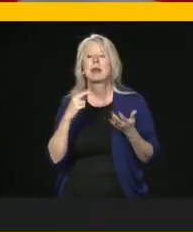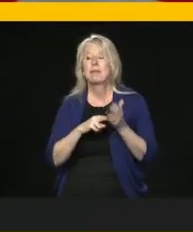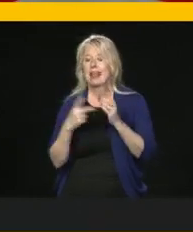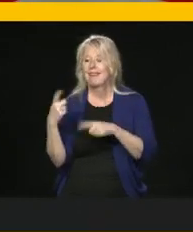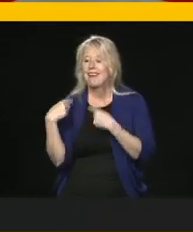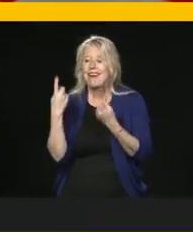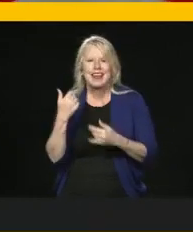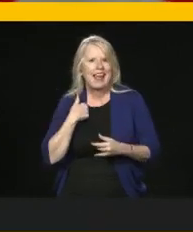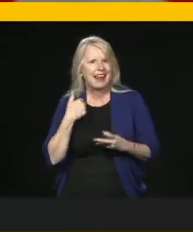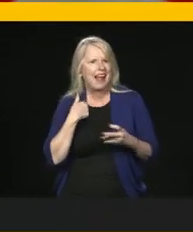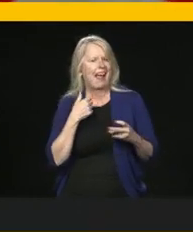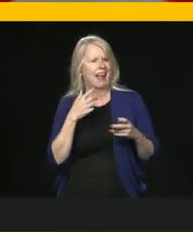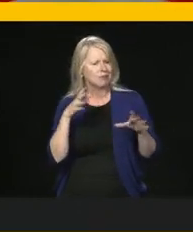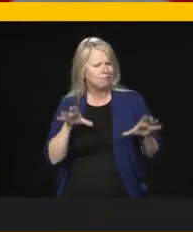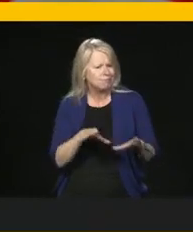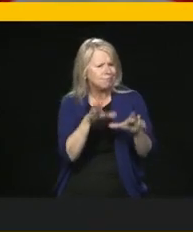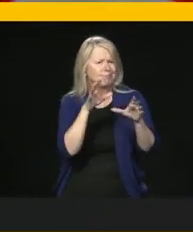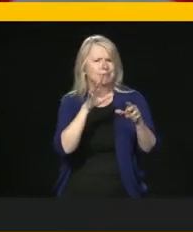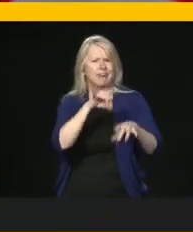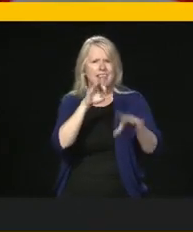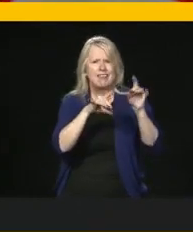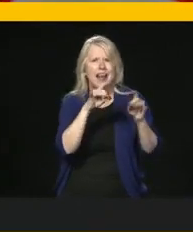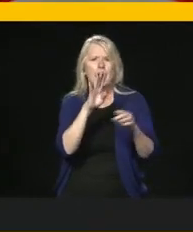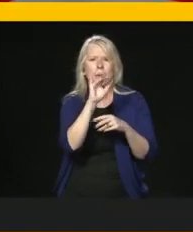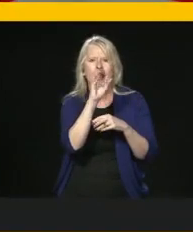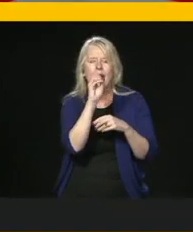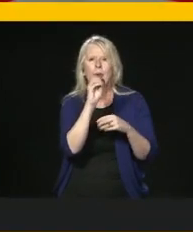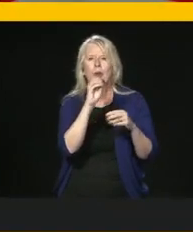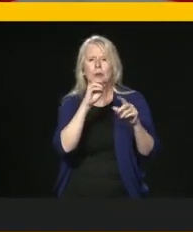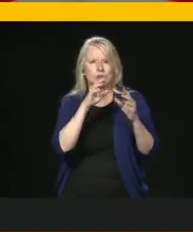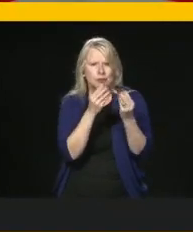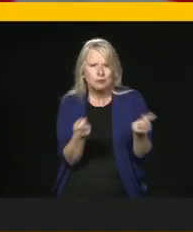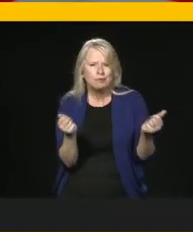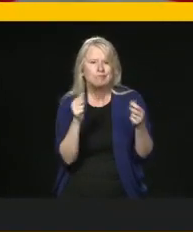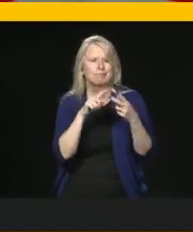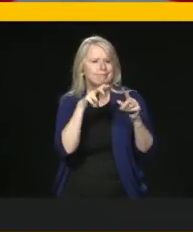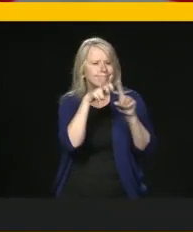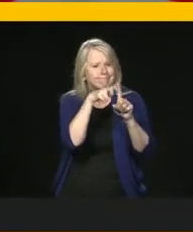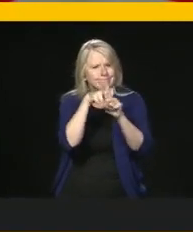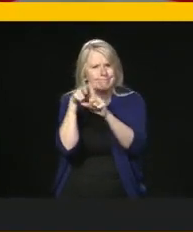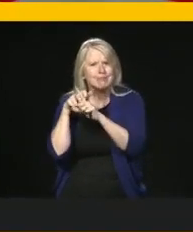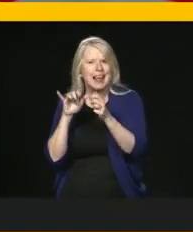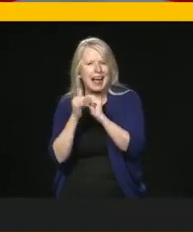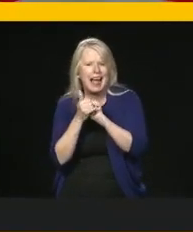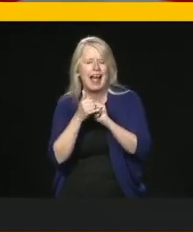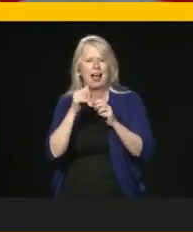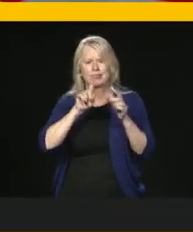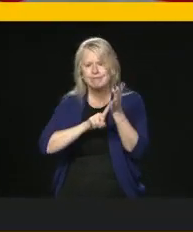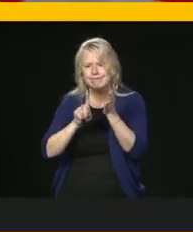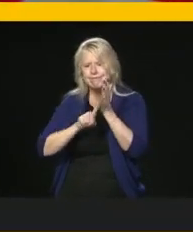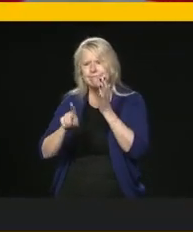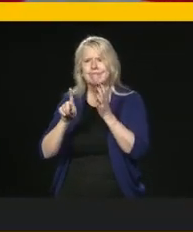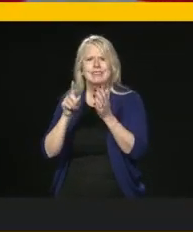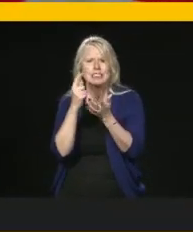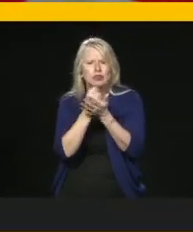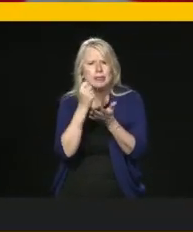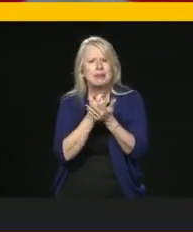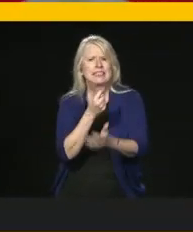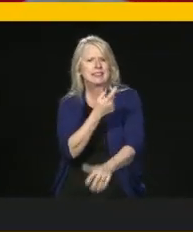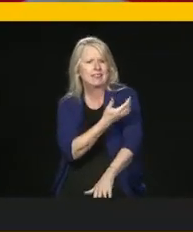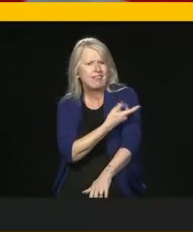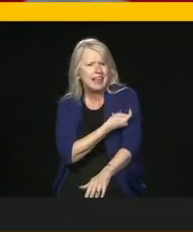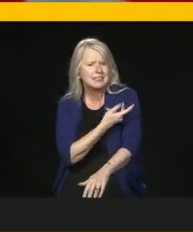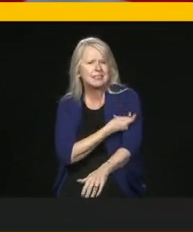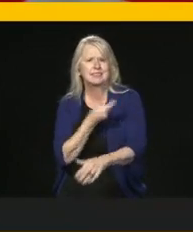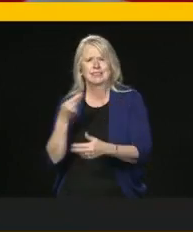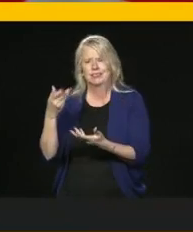as diagnostics, vaccines and treatments, to social and behavioral science. We should be proud that Canadian researchers are now part